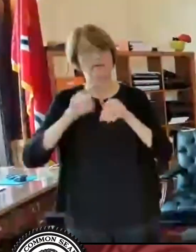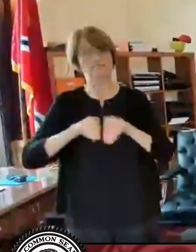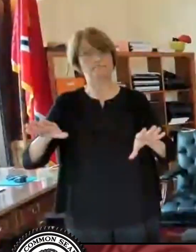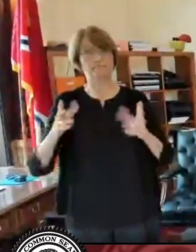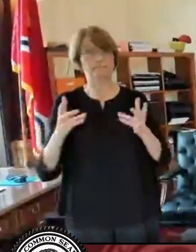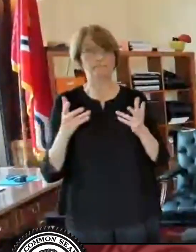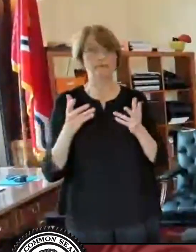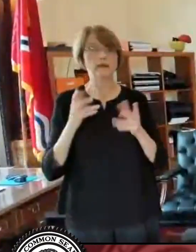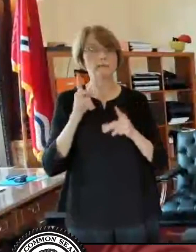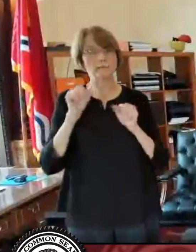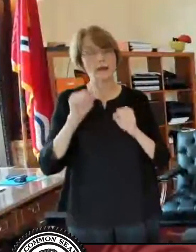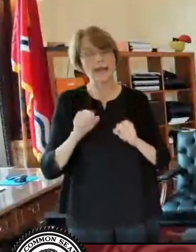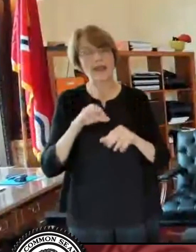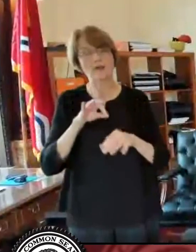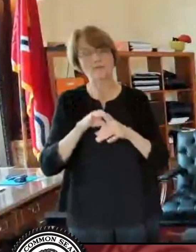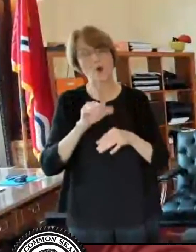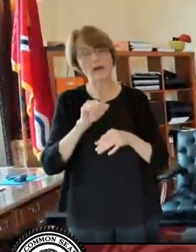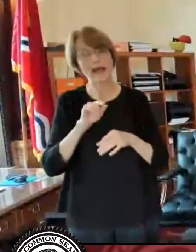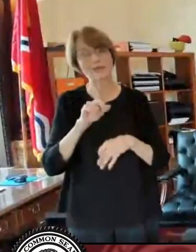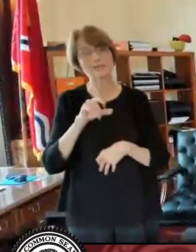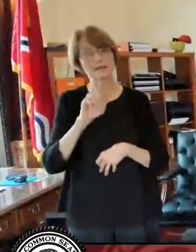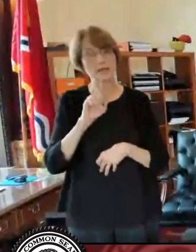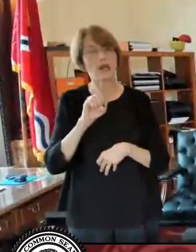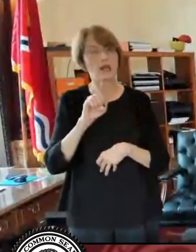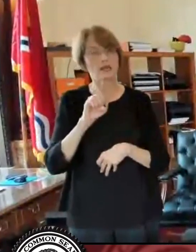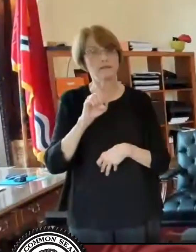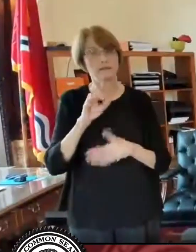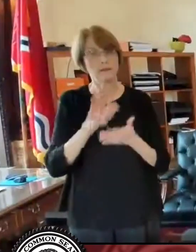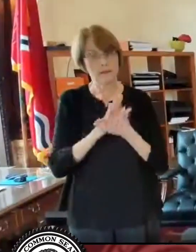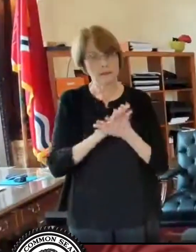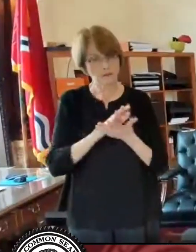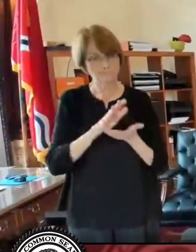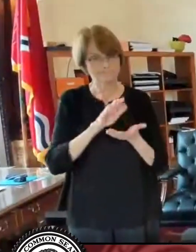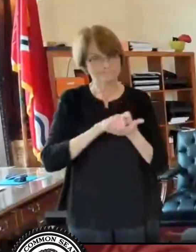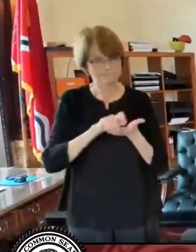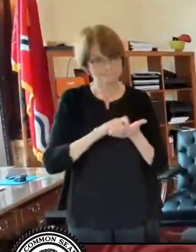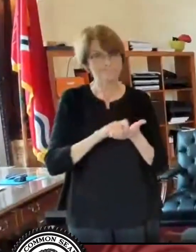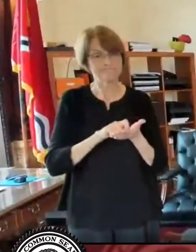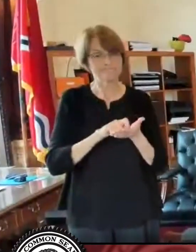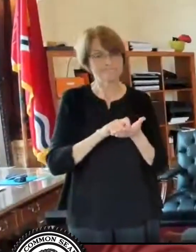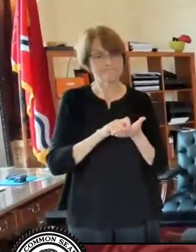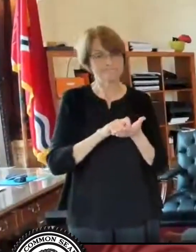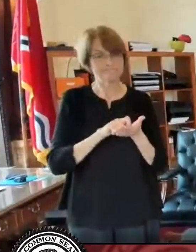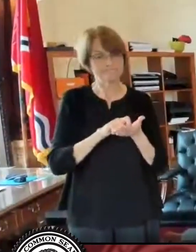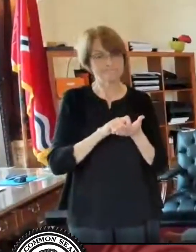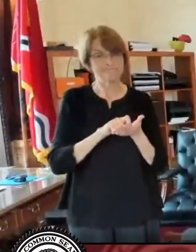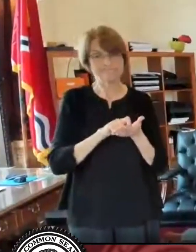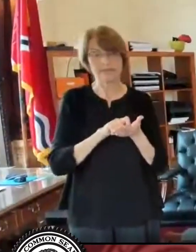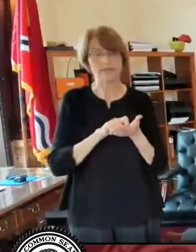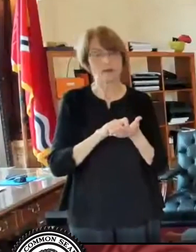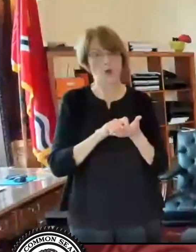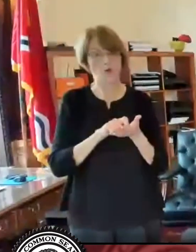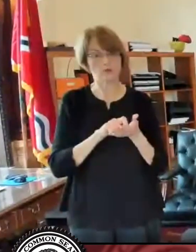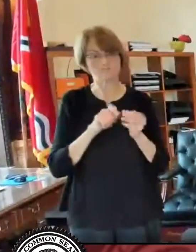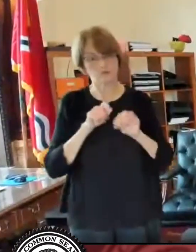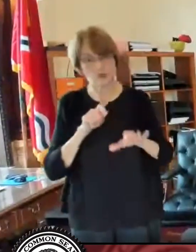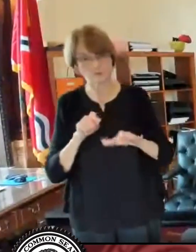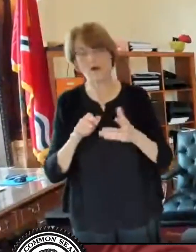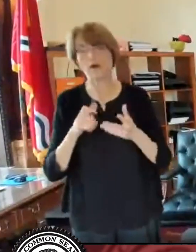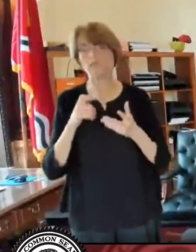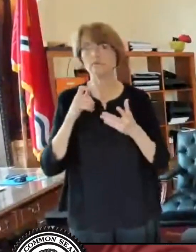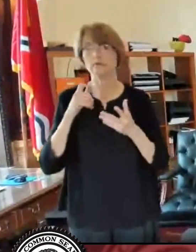absentee. People can vote by mail. And what we expect to